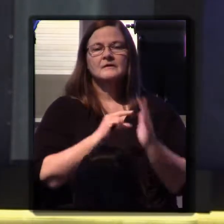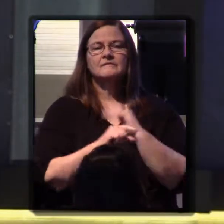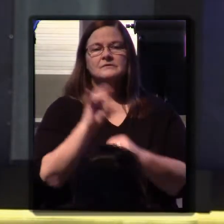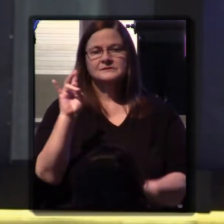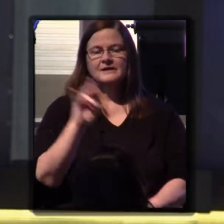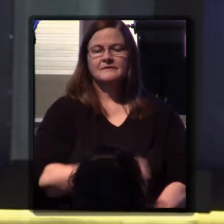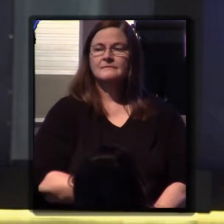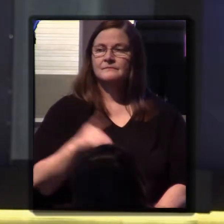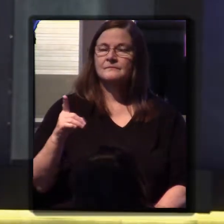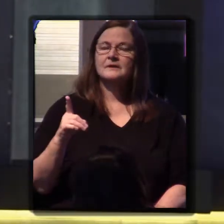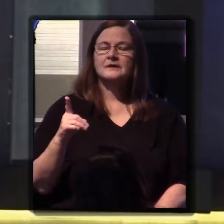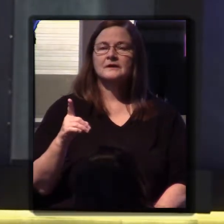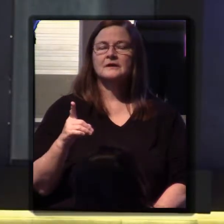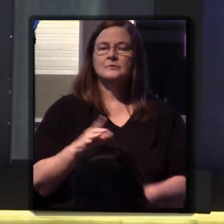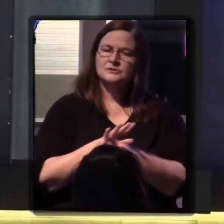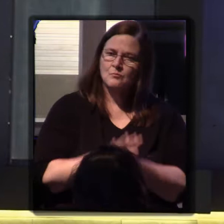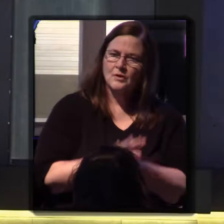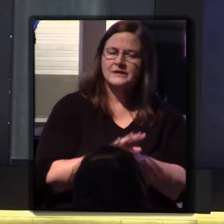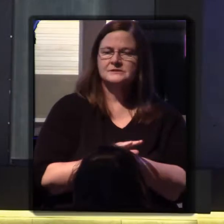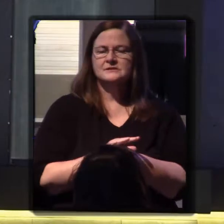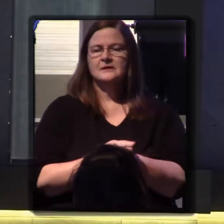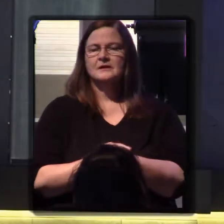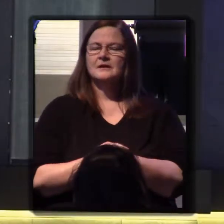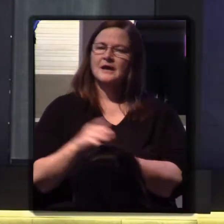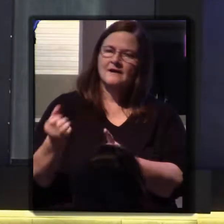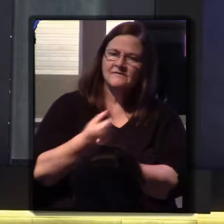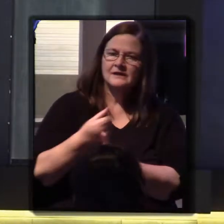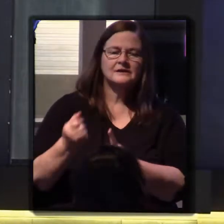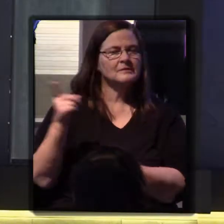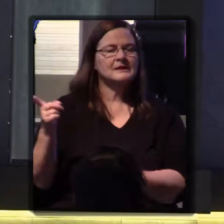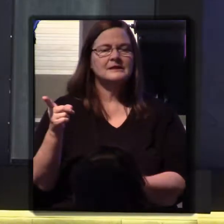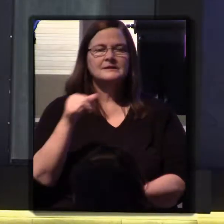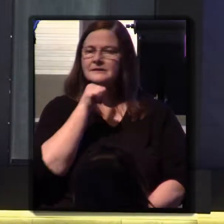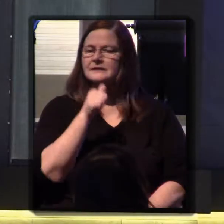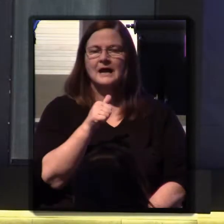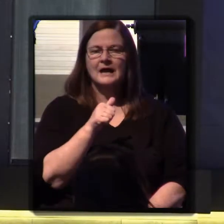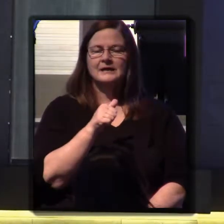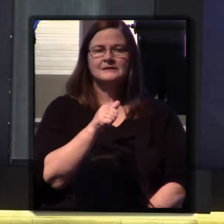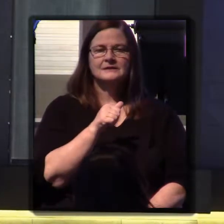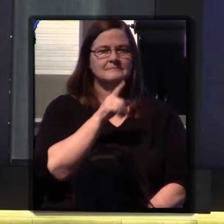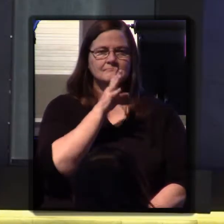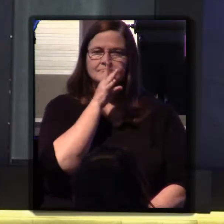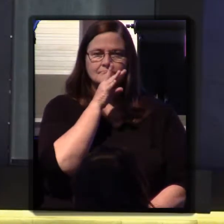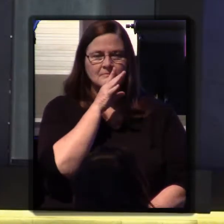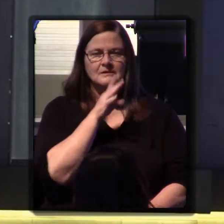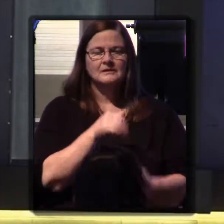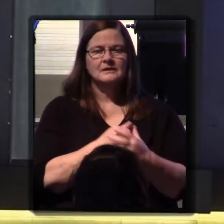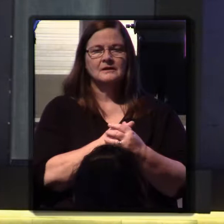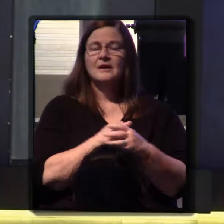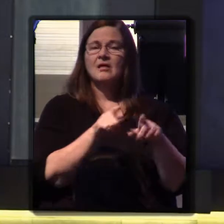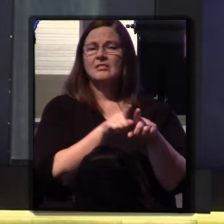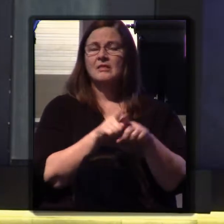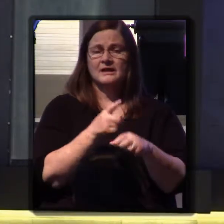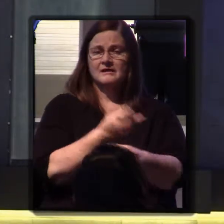died instead of us. Verse 7, he was oppressed and he was afflicted, yet he did